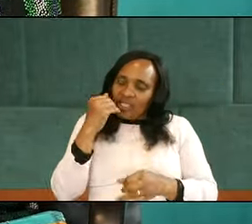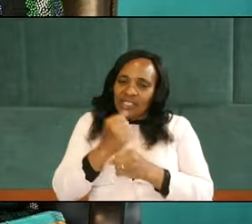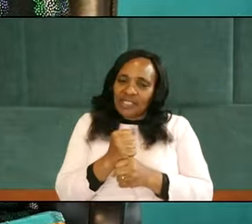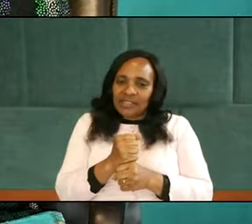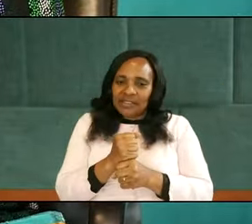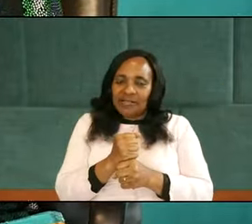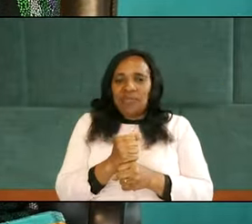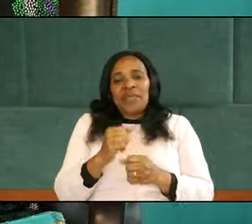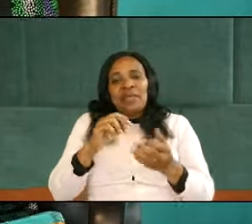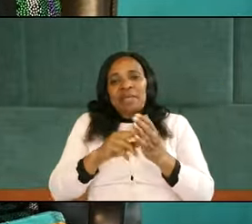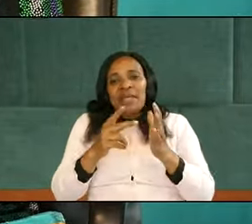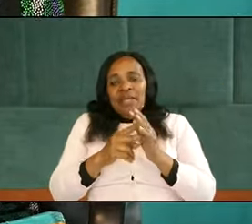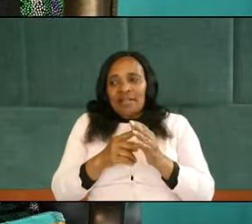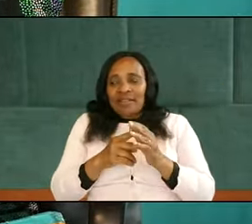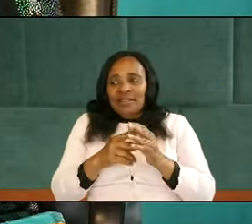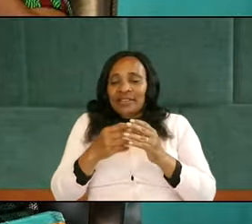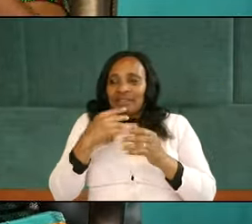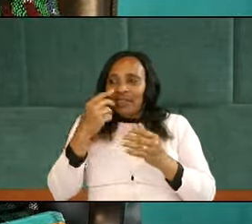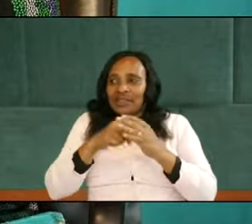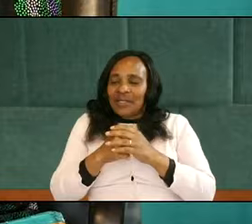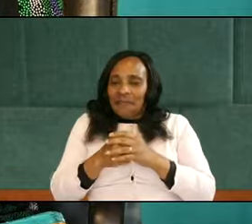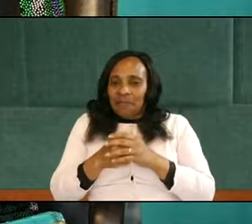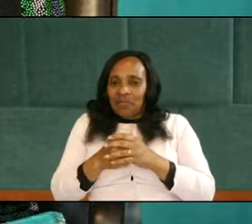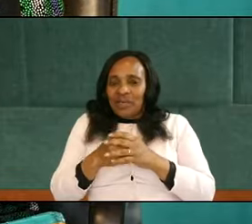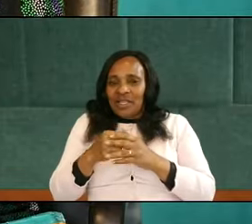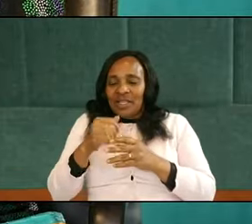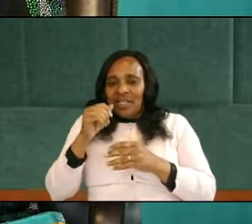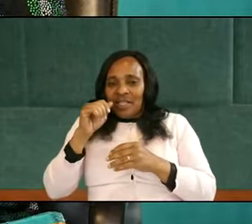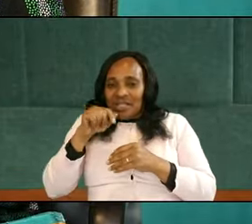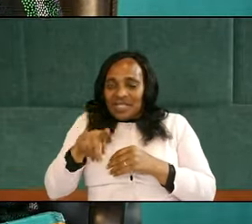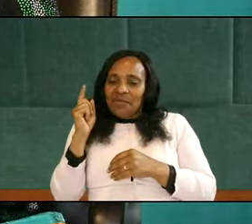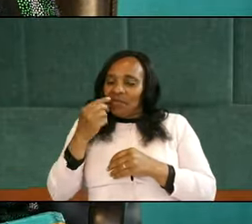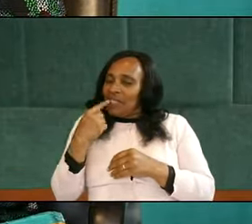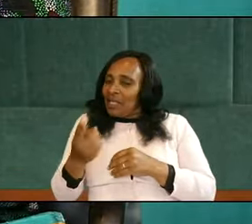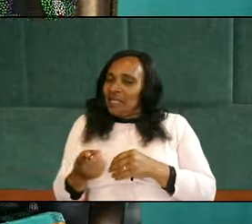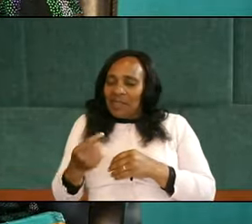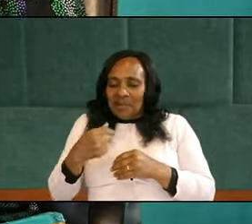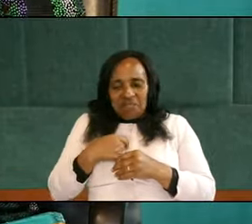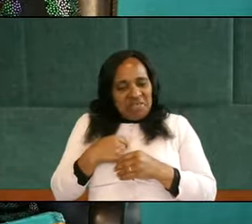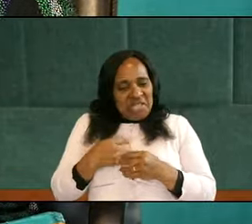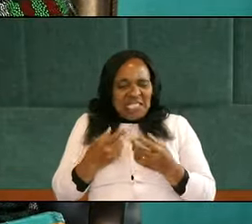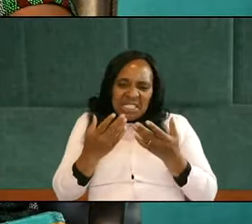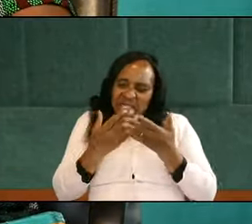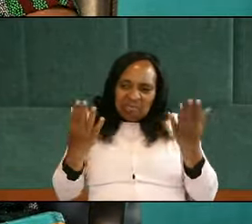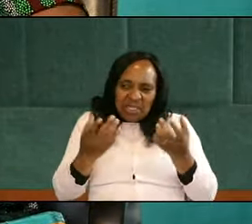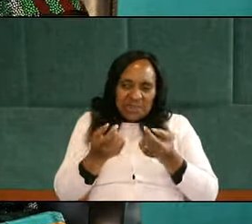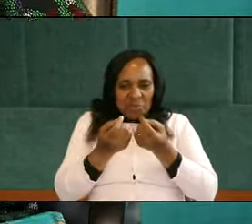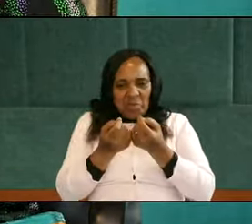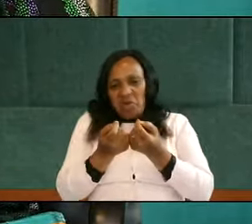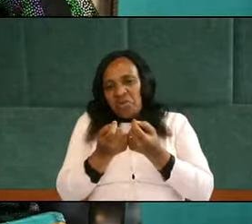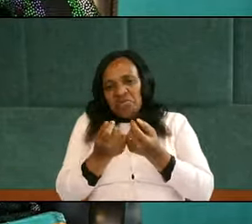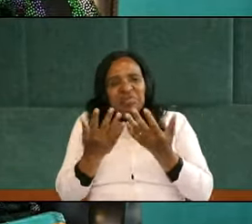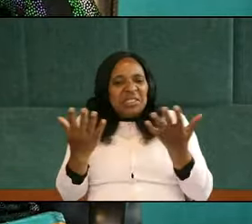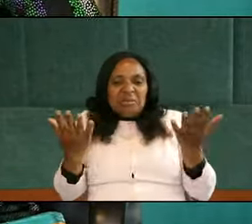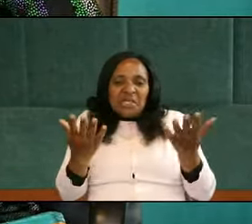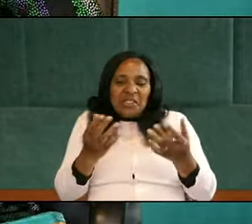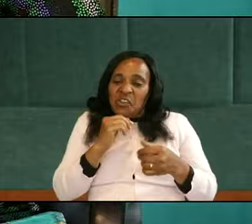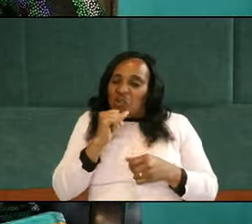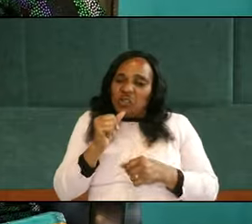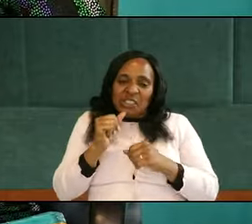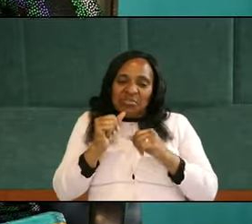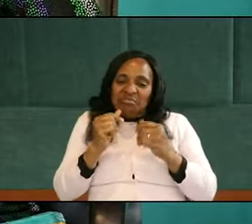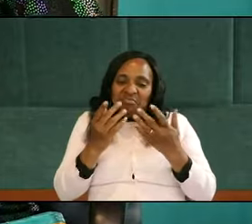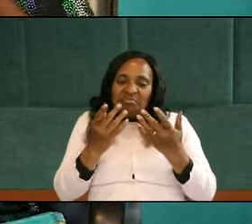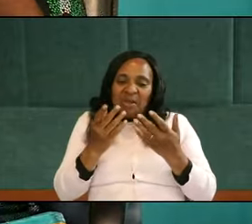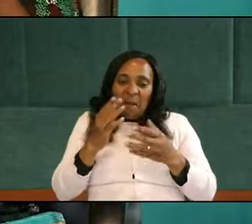is, because prior he was just gaslighting himself and justifying it and saying like, ah, something small, something just something small. But I mean,